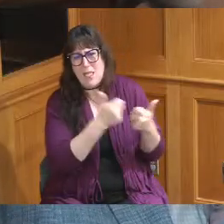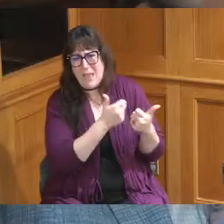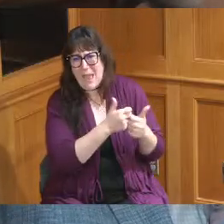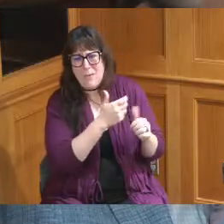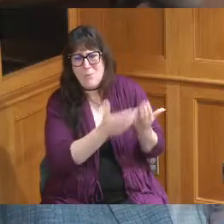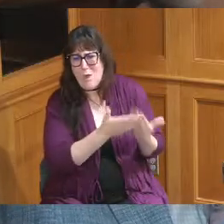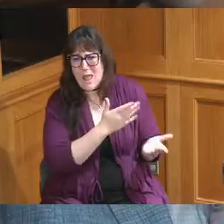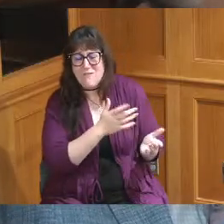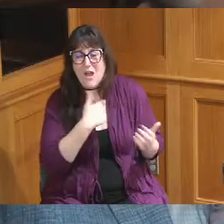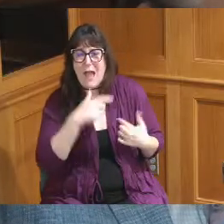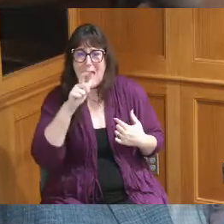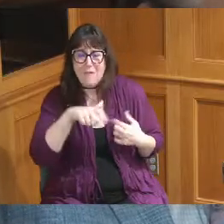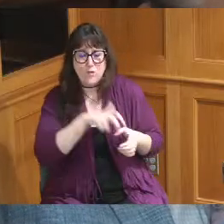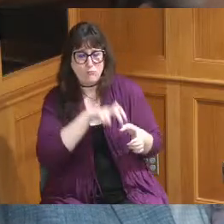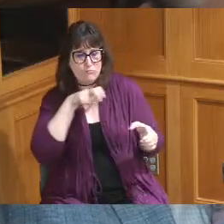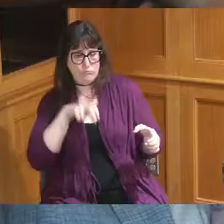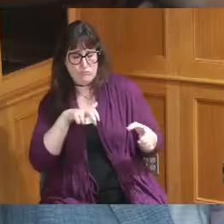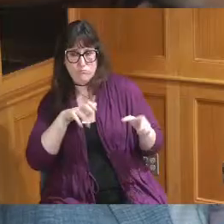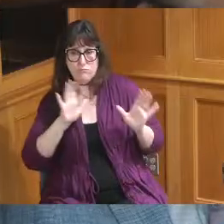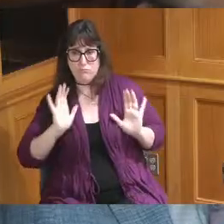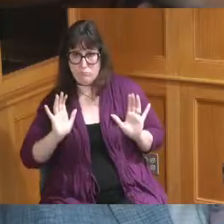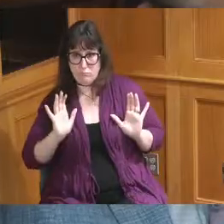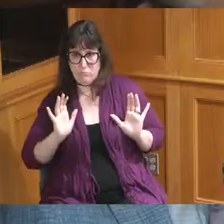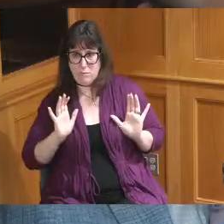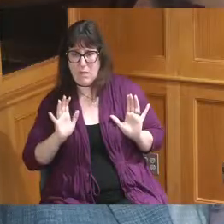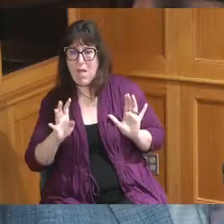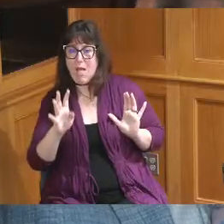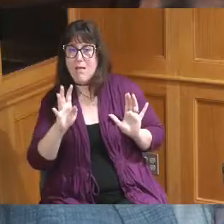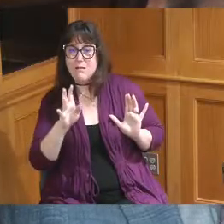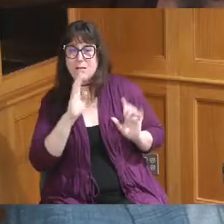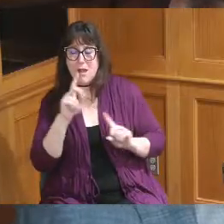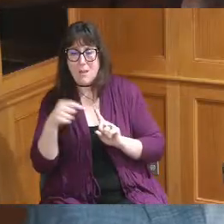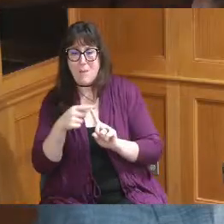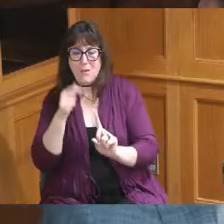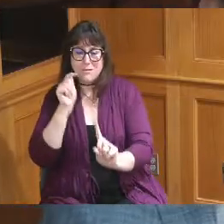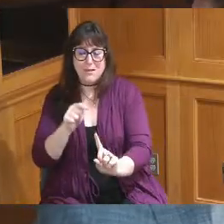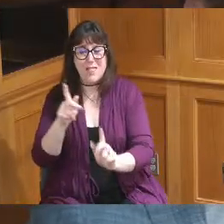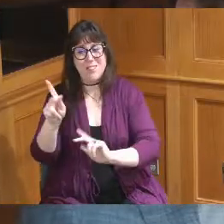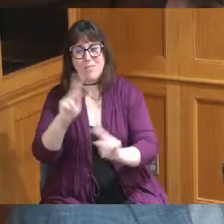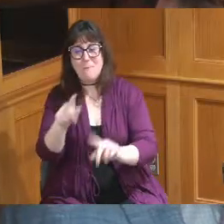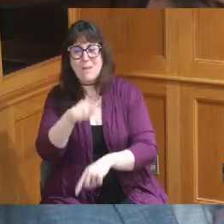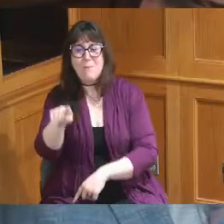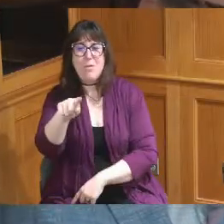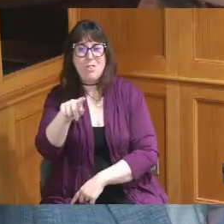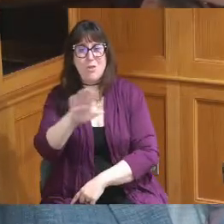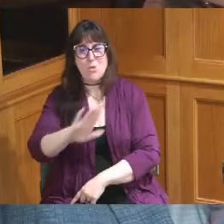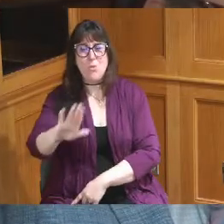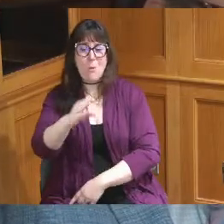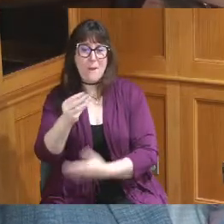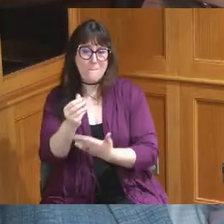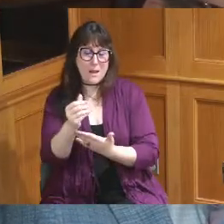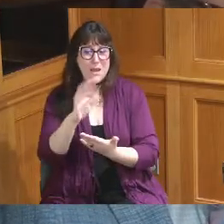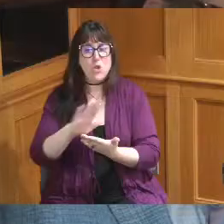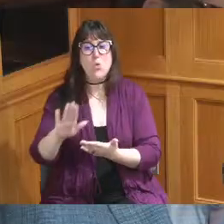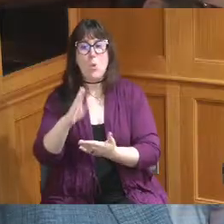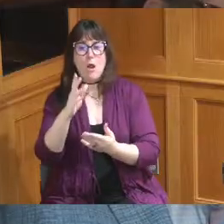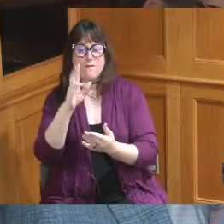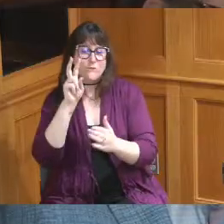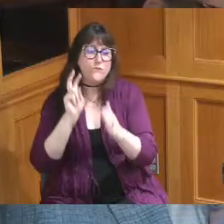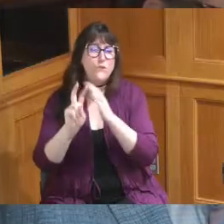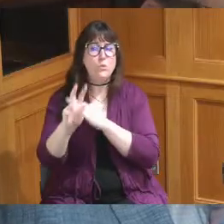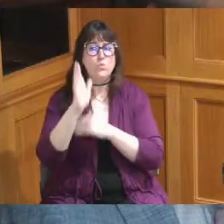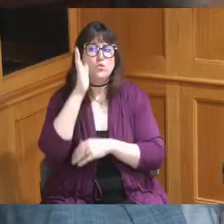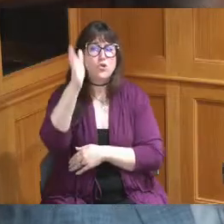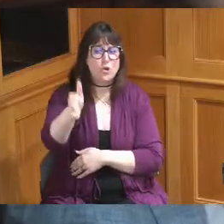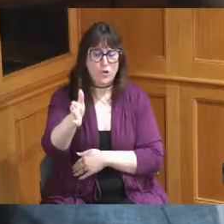different. We're talking about the people's money, their future in this